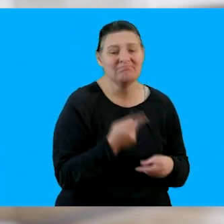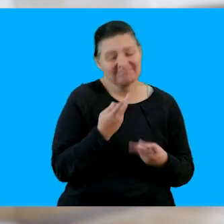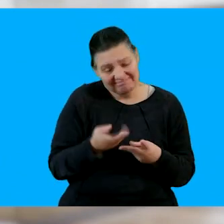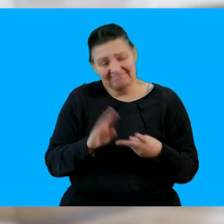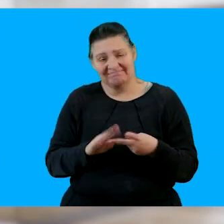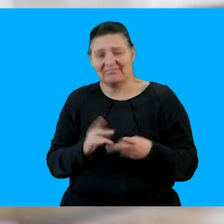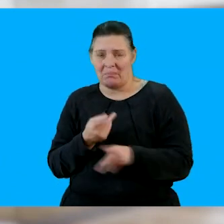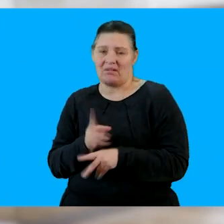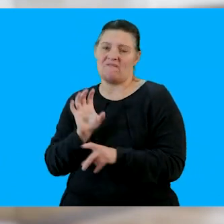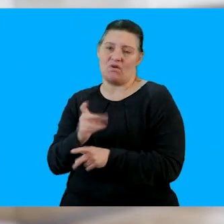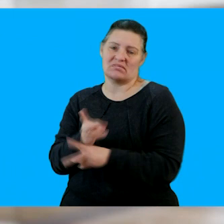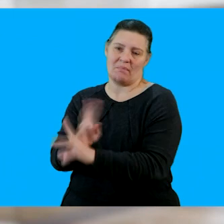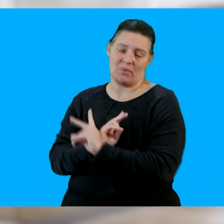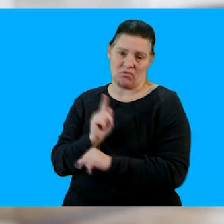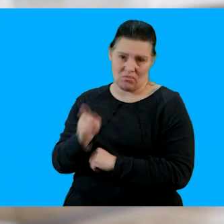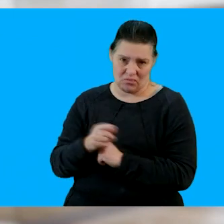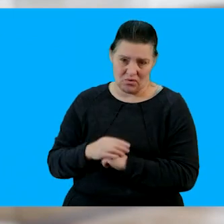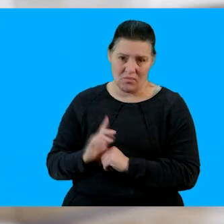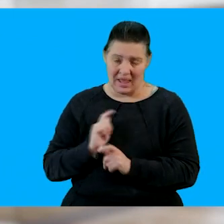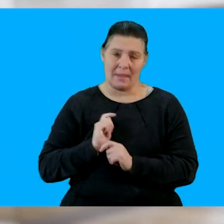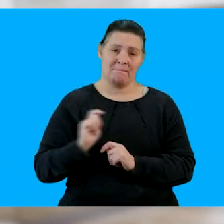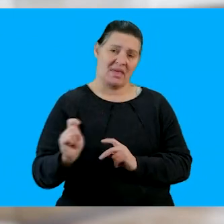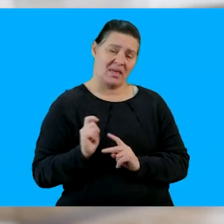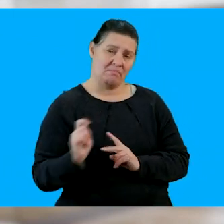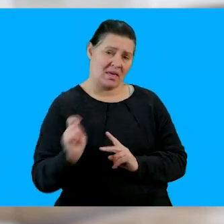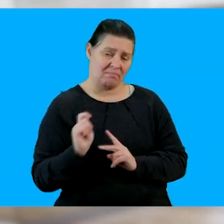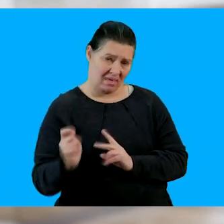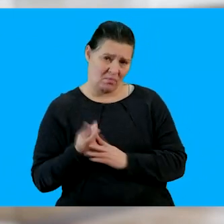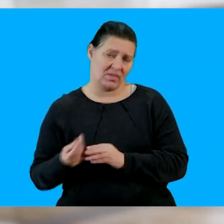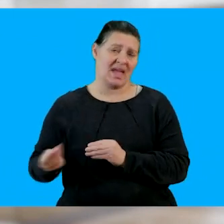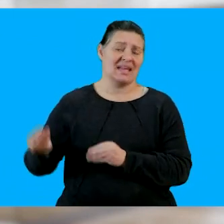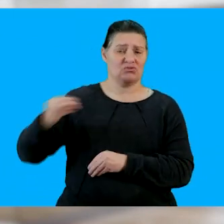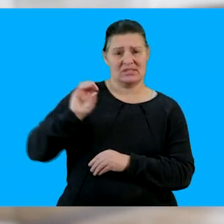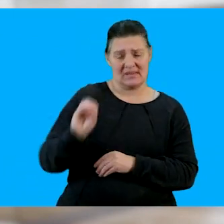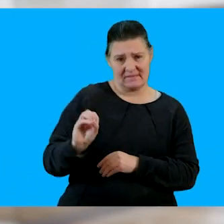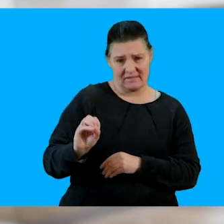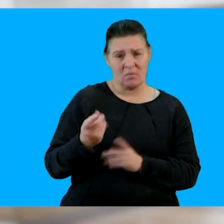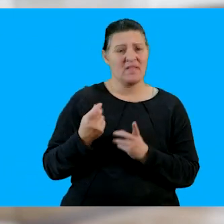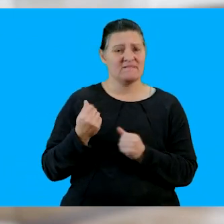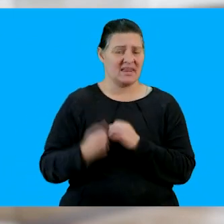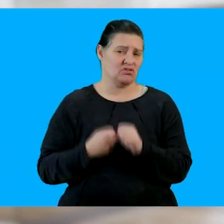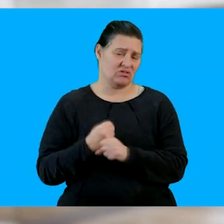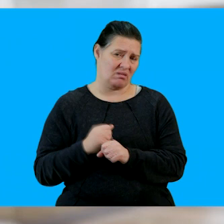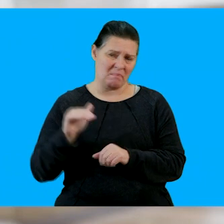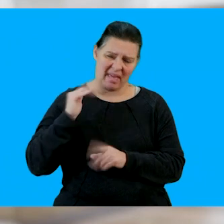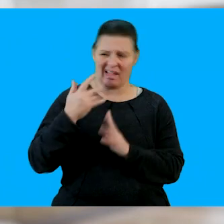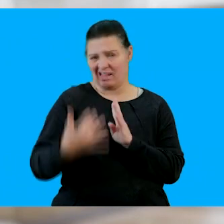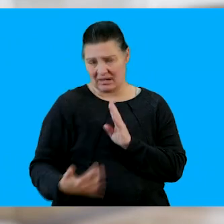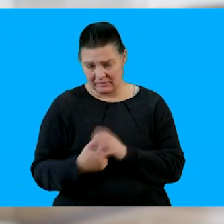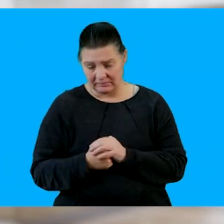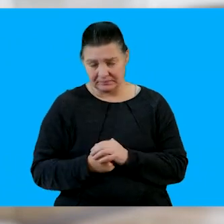then obviously you will be forced to go and borrow and pay back the money with the interest on in a financial